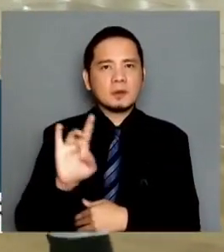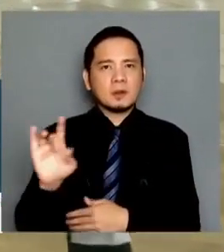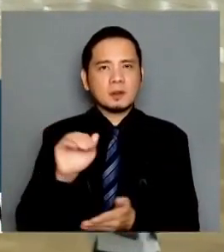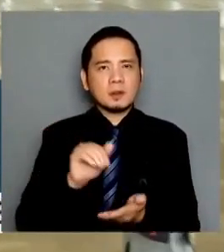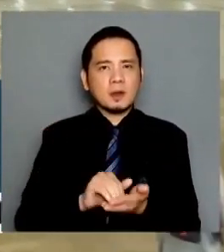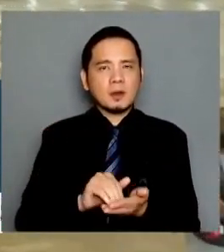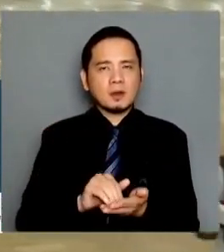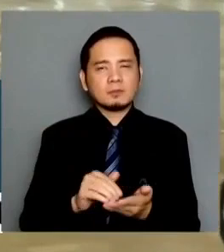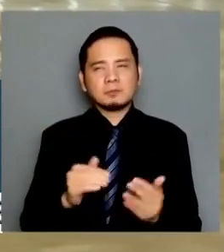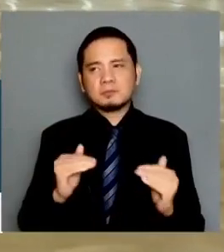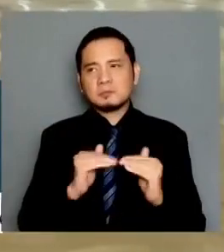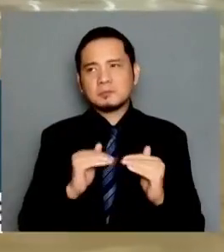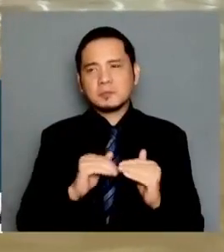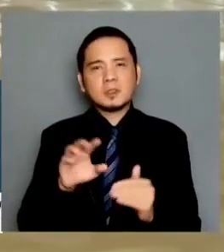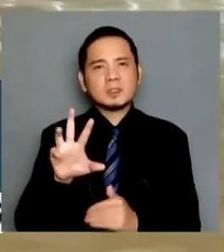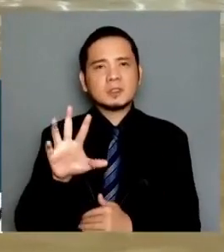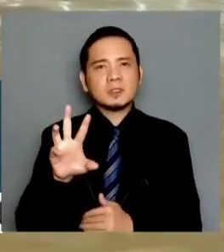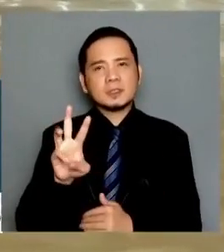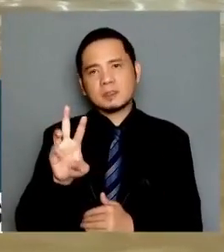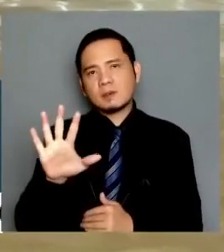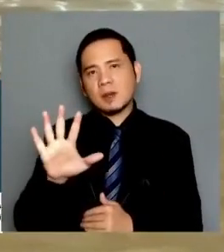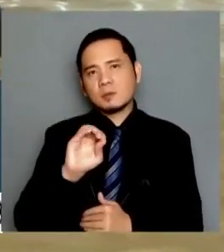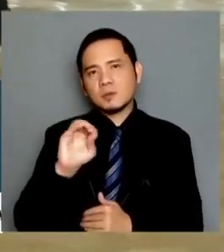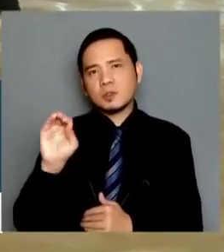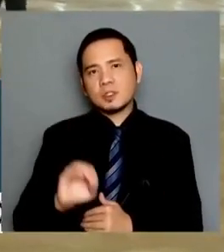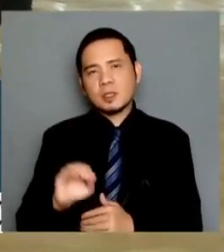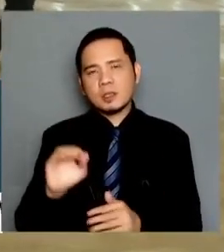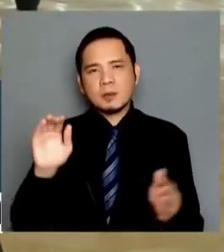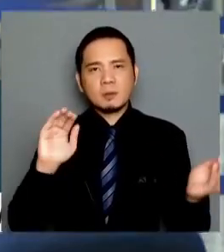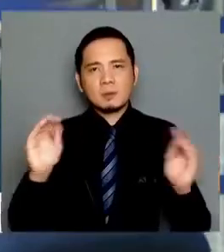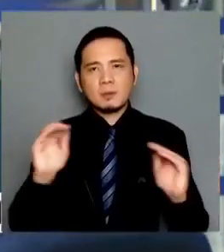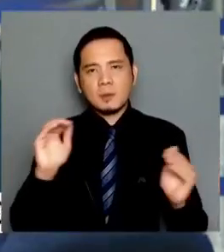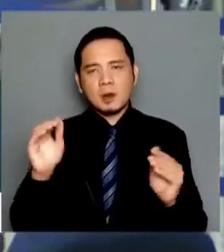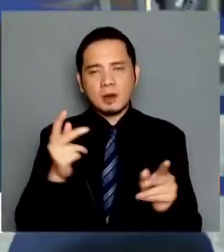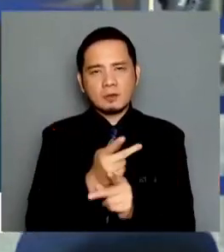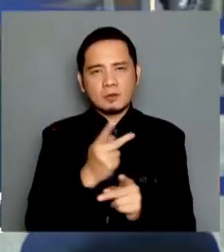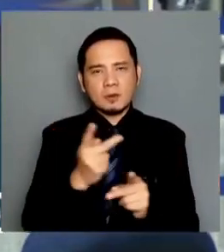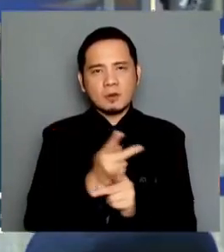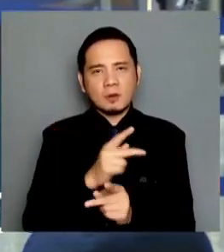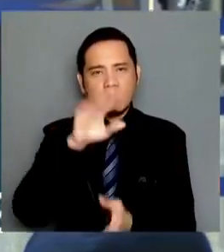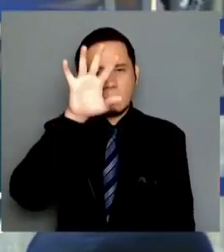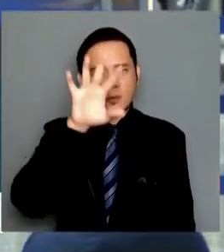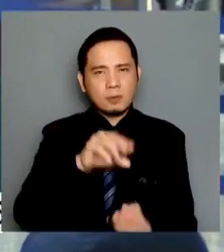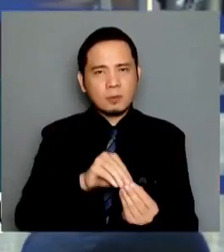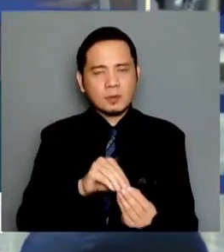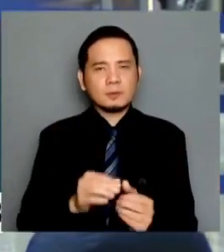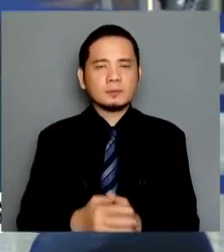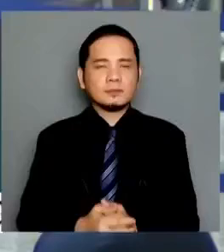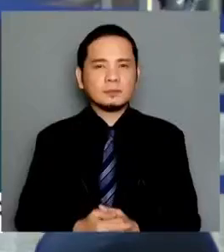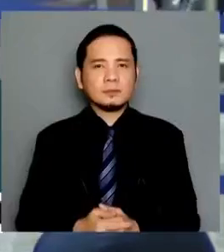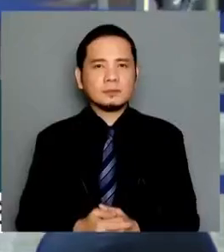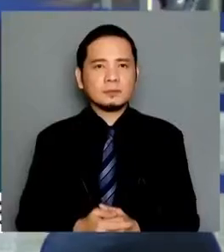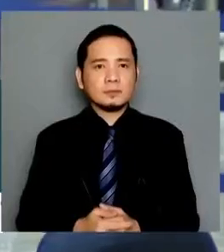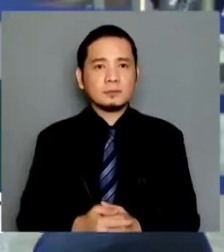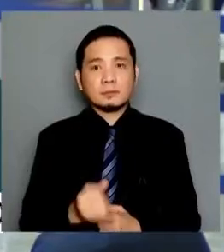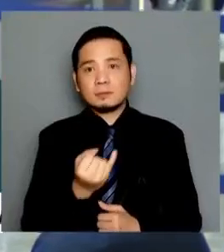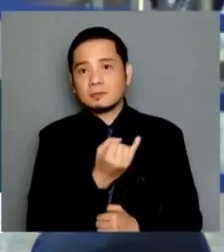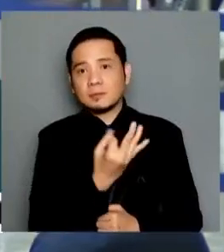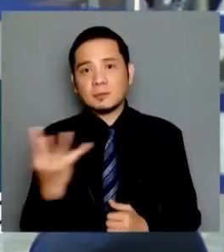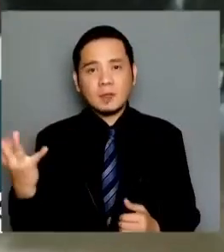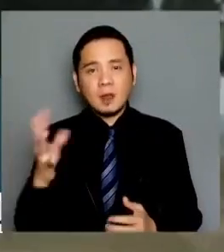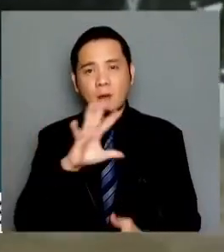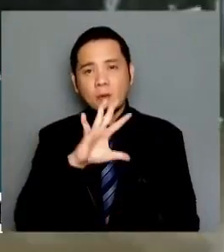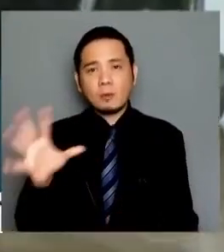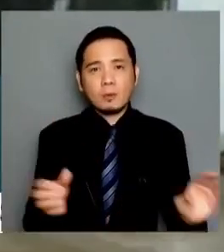around 65% of the 2019 figures. In total, the country's main gateway had 2.4